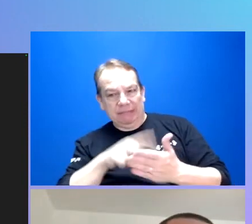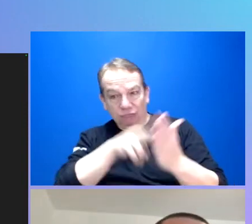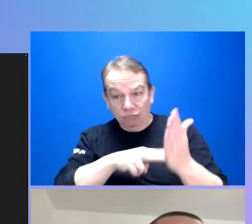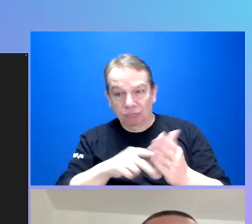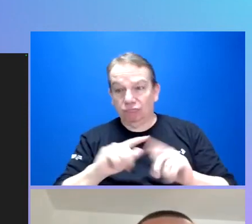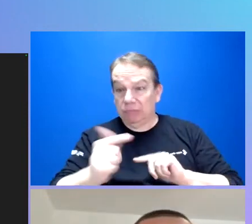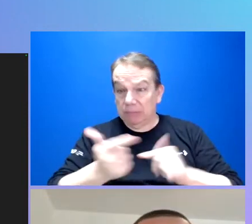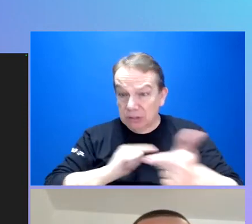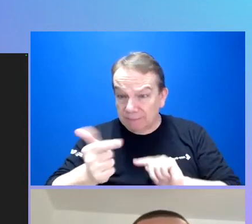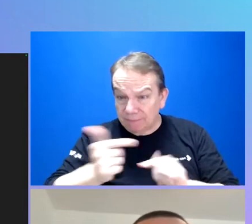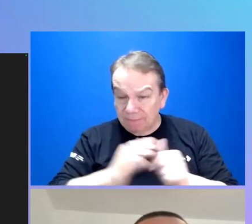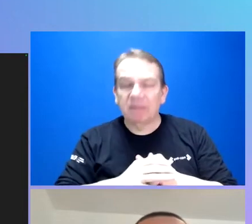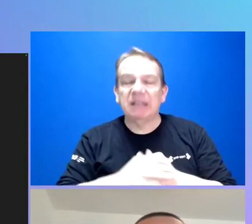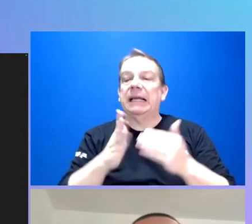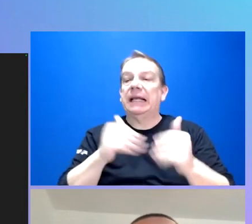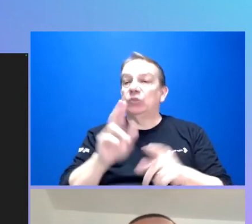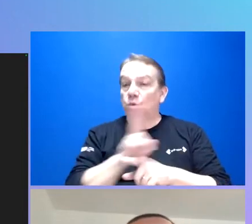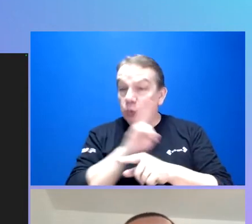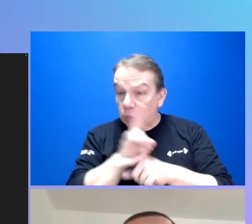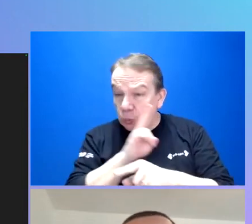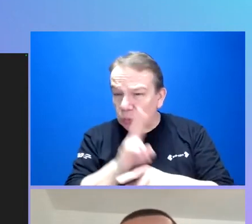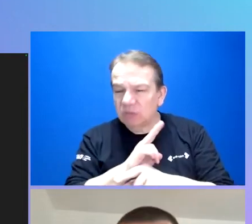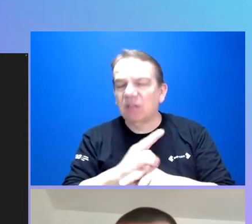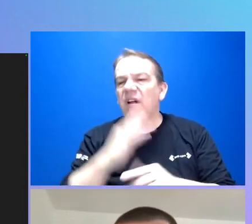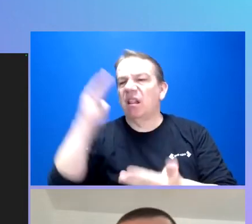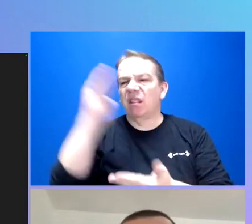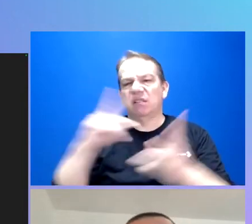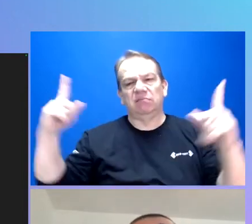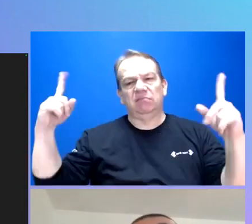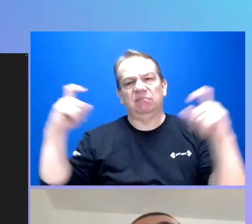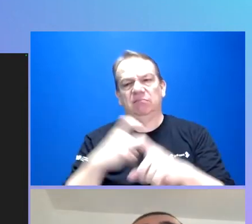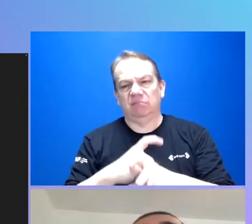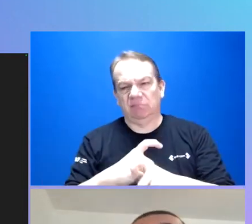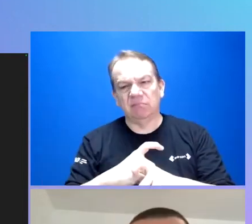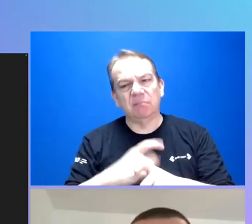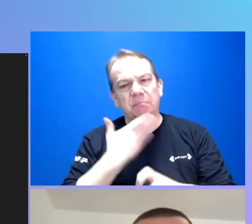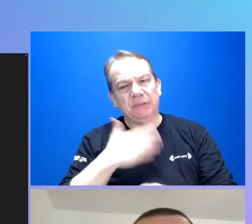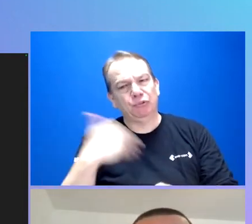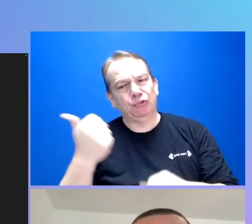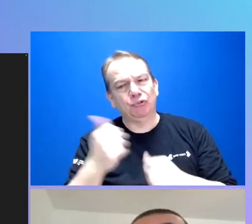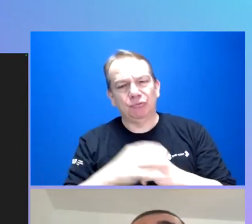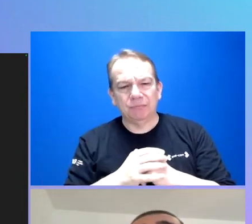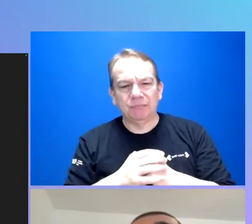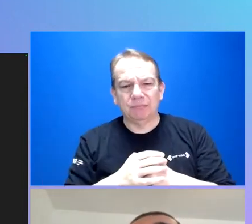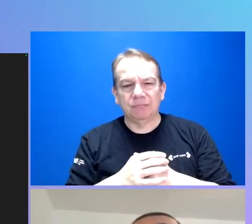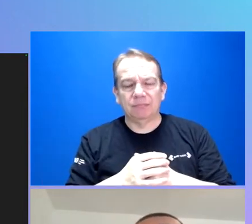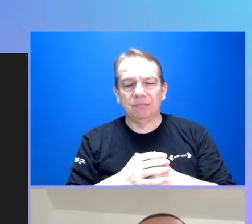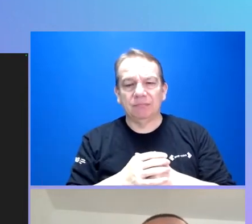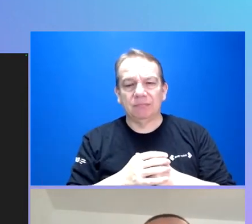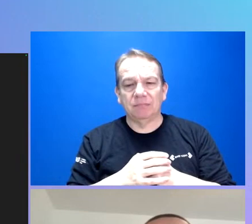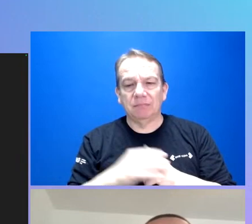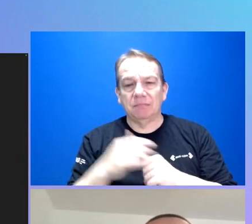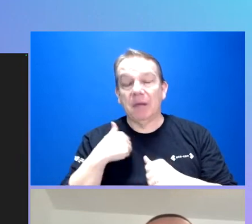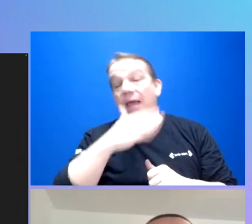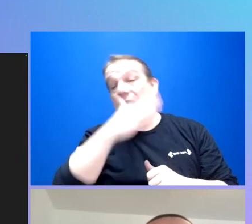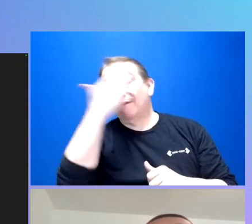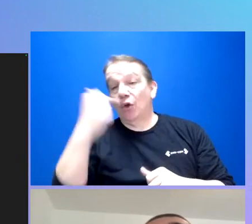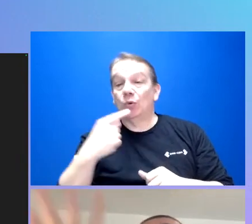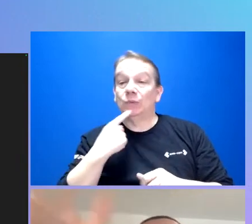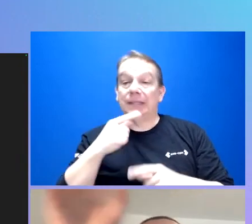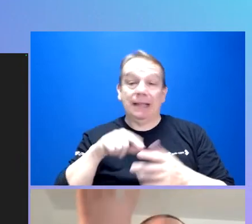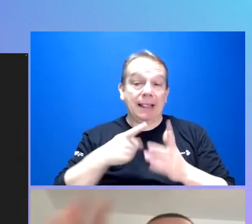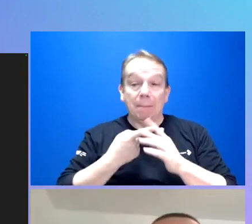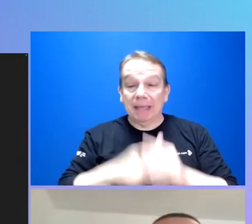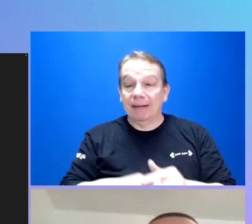responsive, easier to operate, and less complex overall. And I should say, because I forgot at the beginning of this slide,